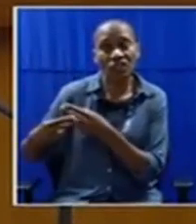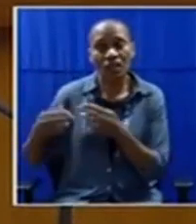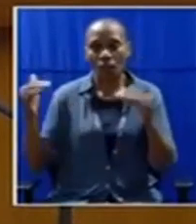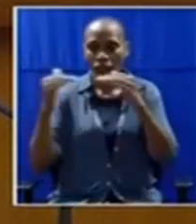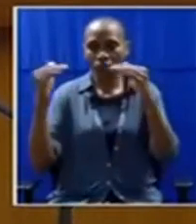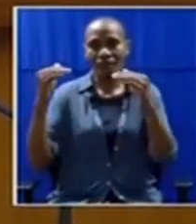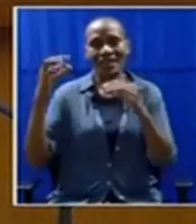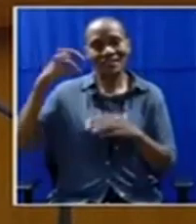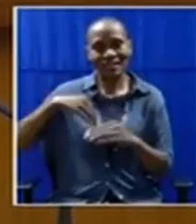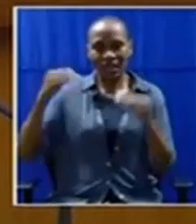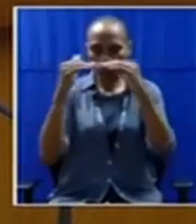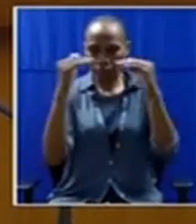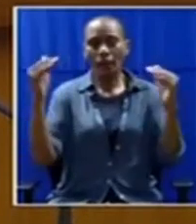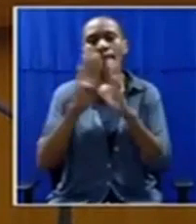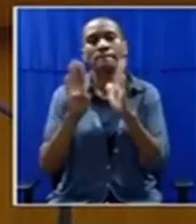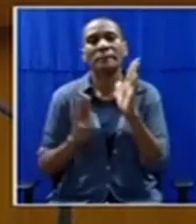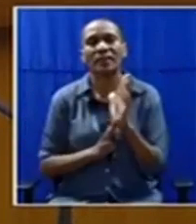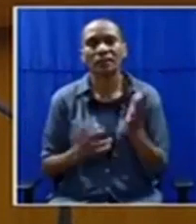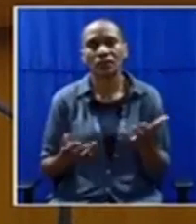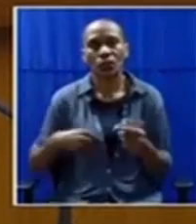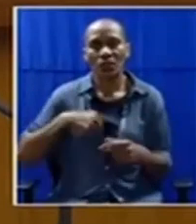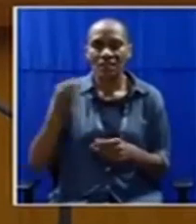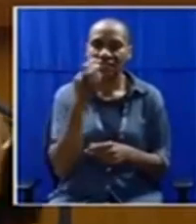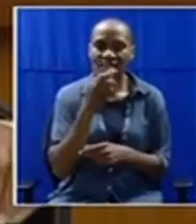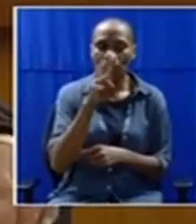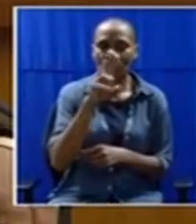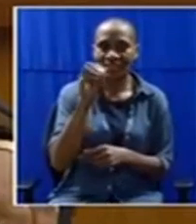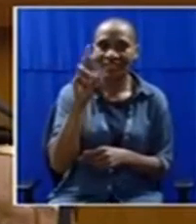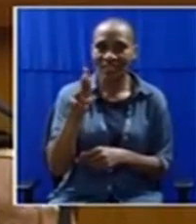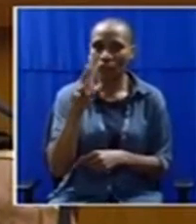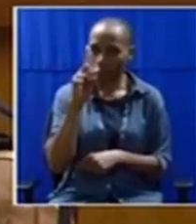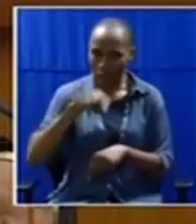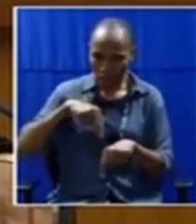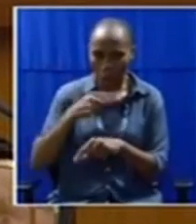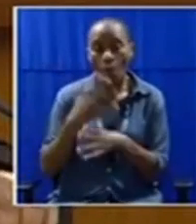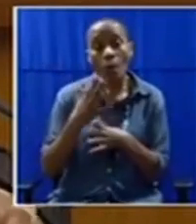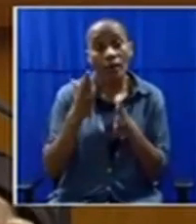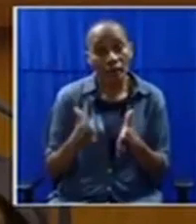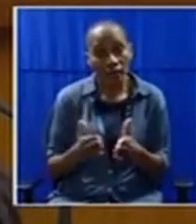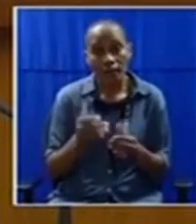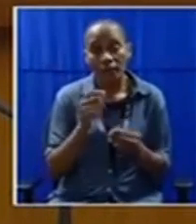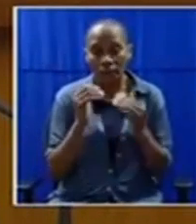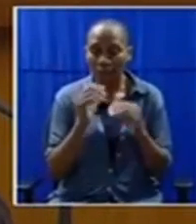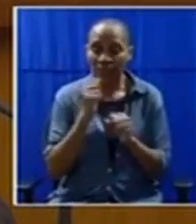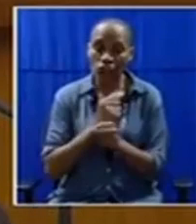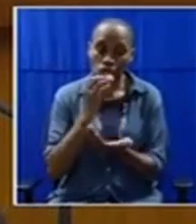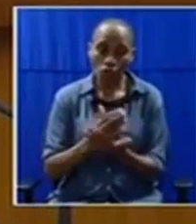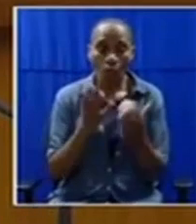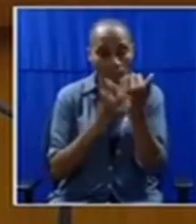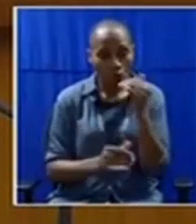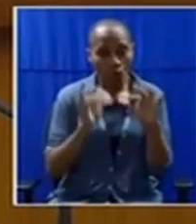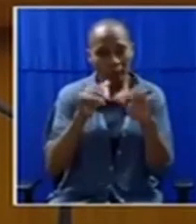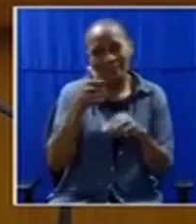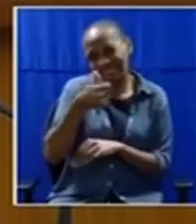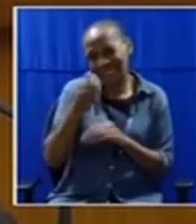Wage Bill, which set the wage floor of 20 rand per hour, thus improving the wages and living conditions of